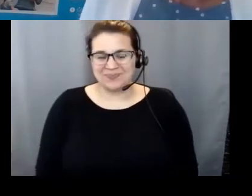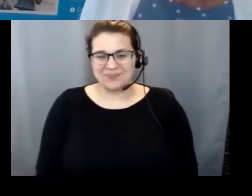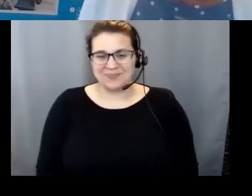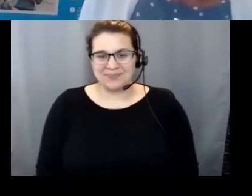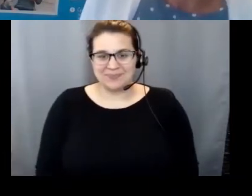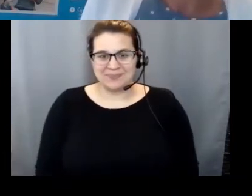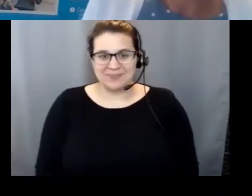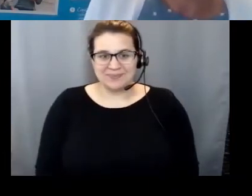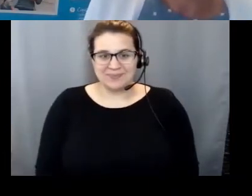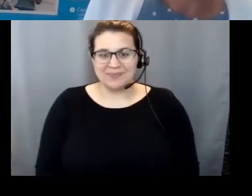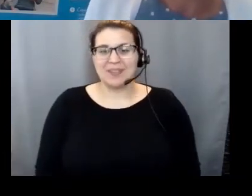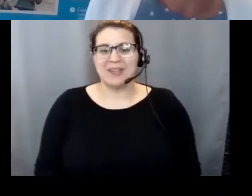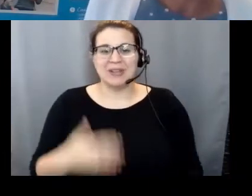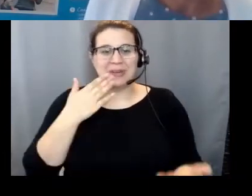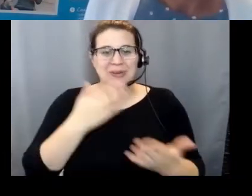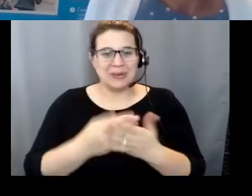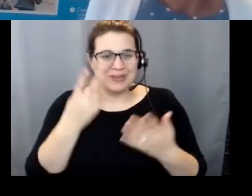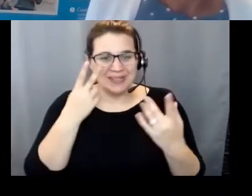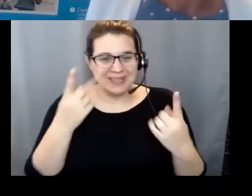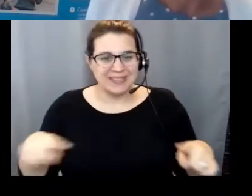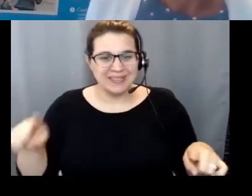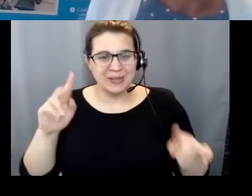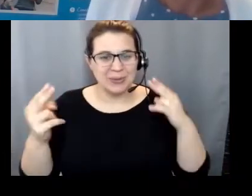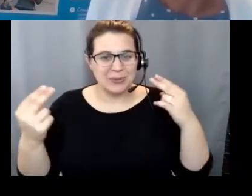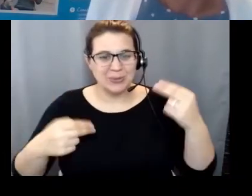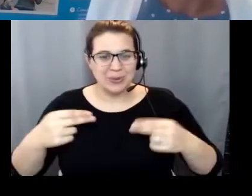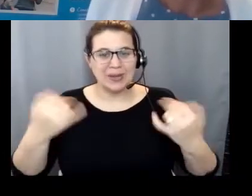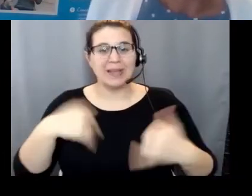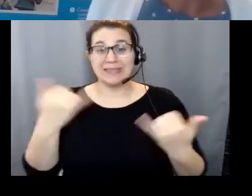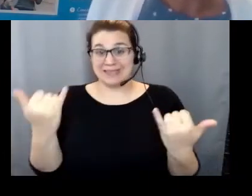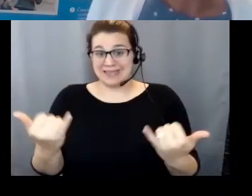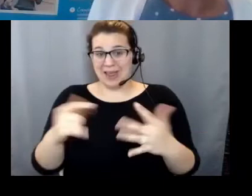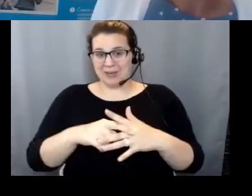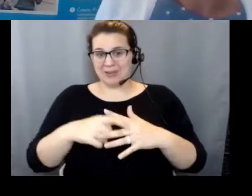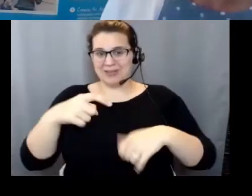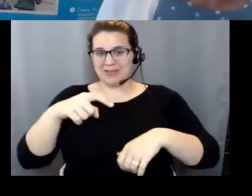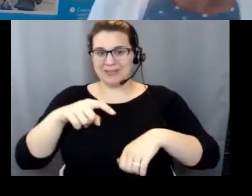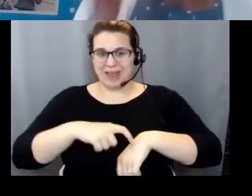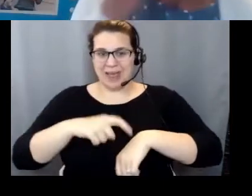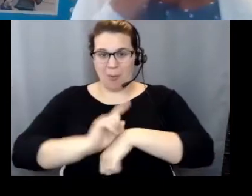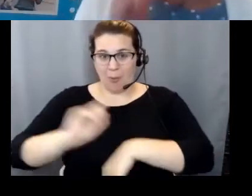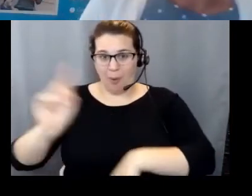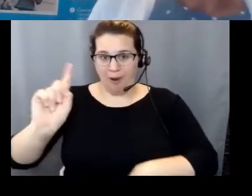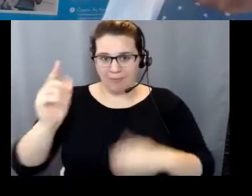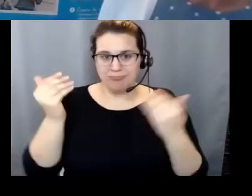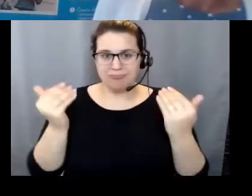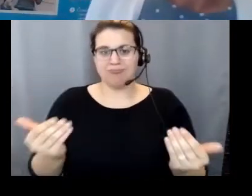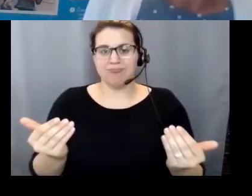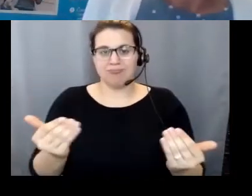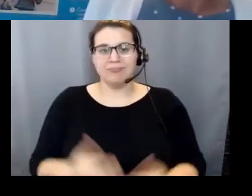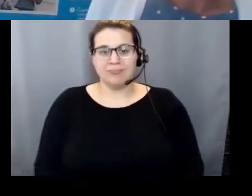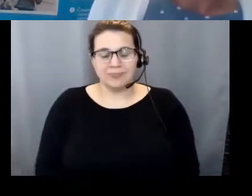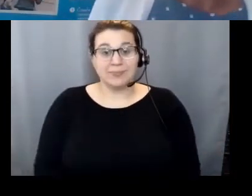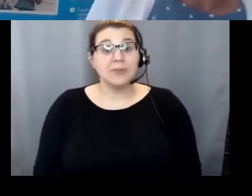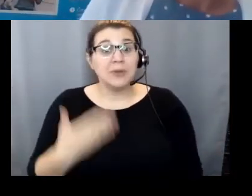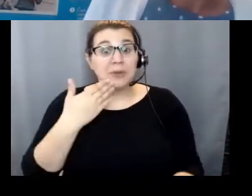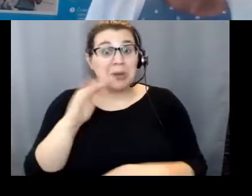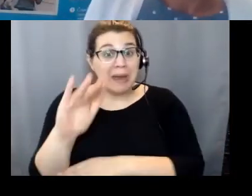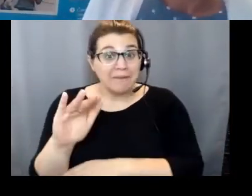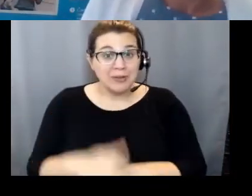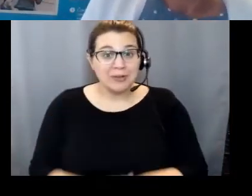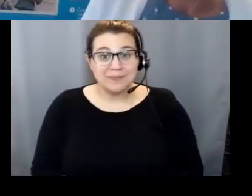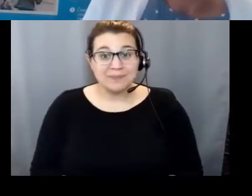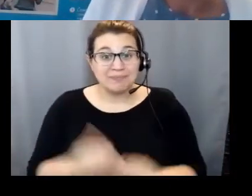Well, it's great to have everyone join us. So it is 1 o'clock, so we will go ahead and get started. So good afternoon and